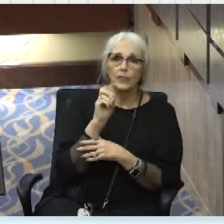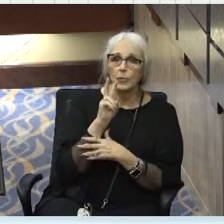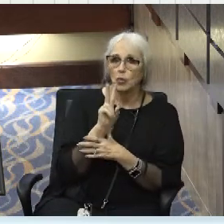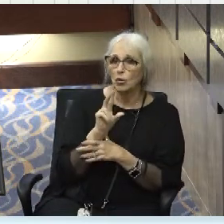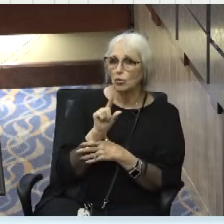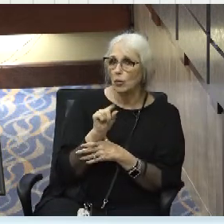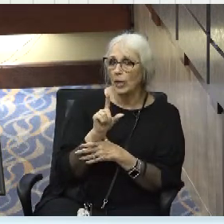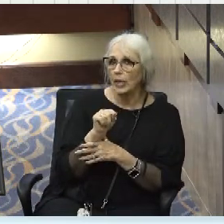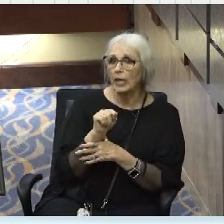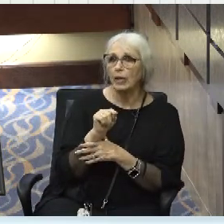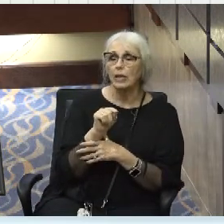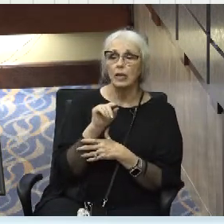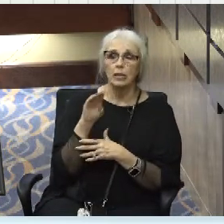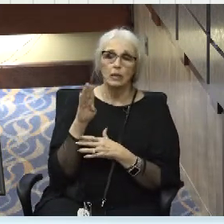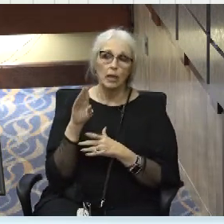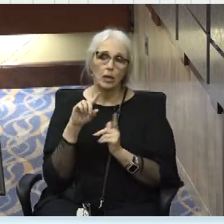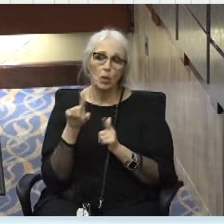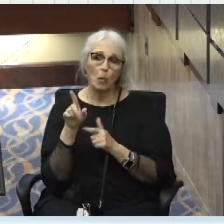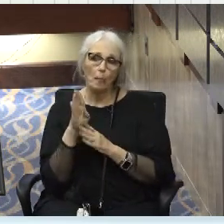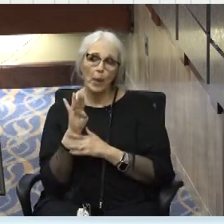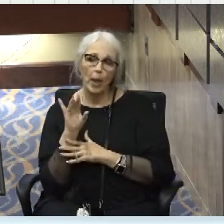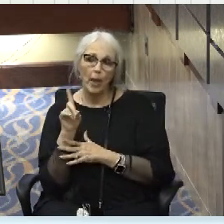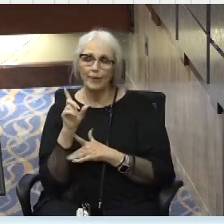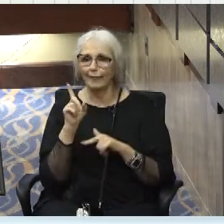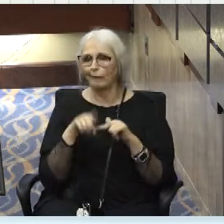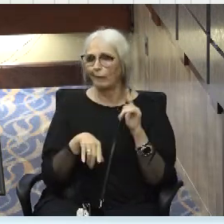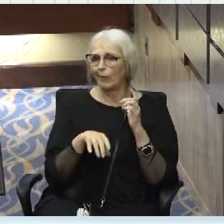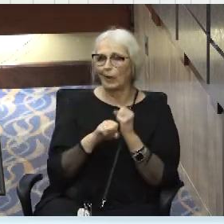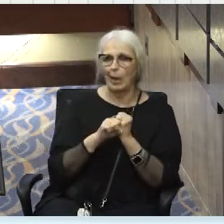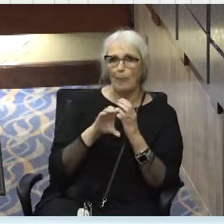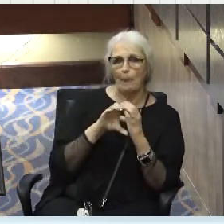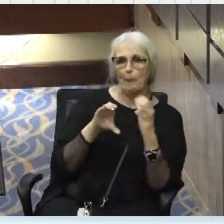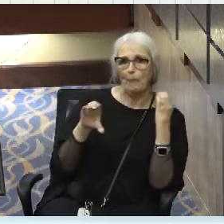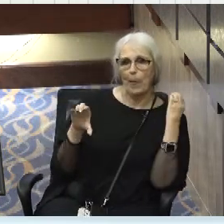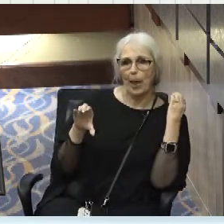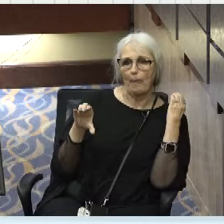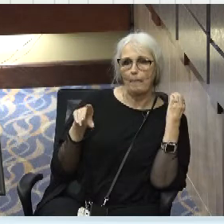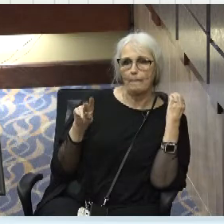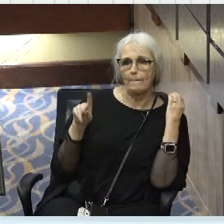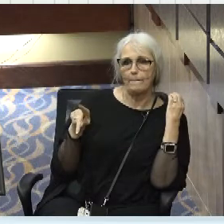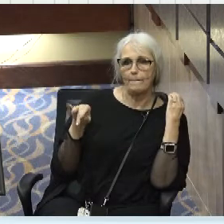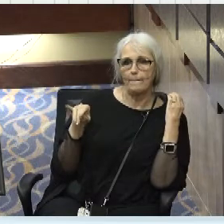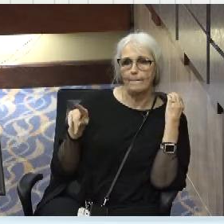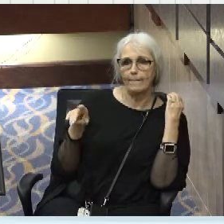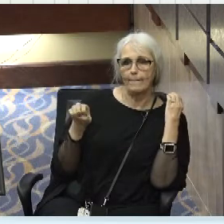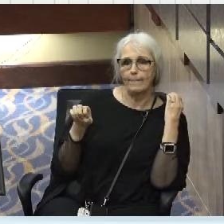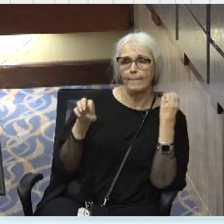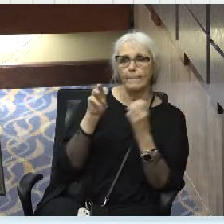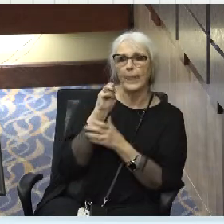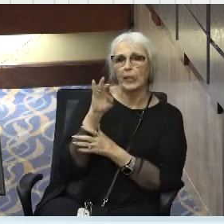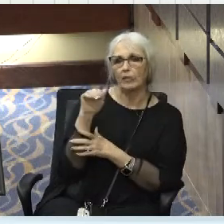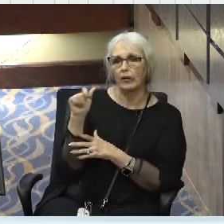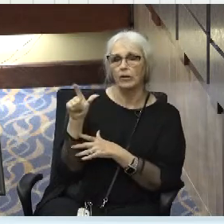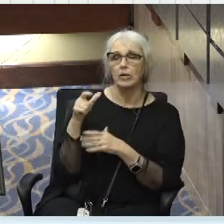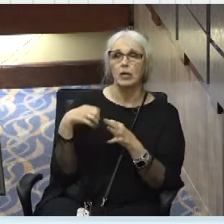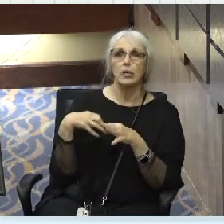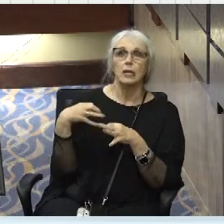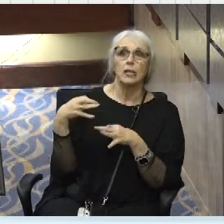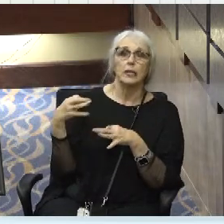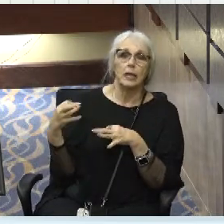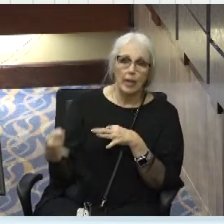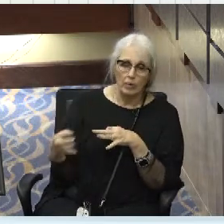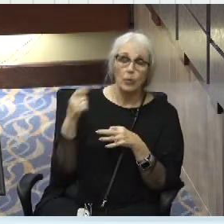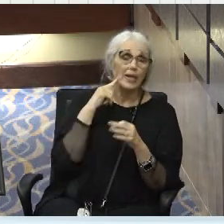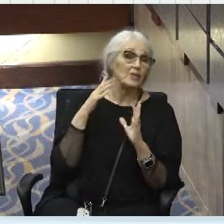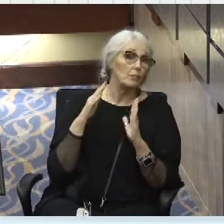out to bid, and then they couldn't get pipe material. And so it was delayed, and so we're expecting that to wrap up. We're